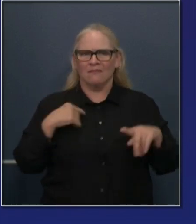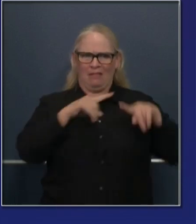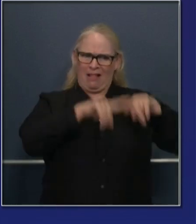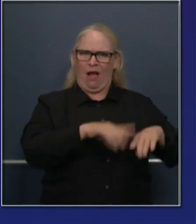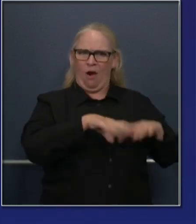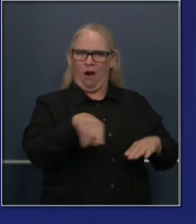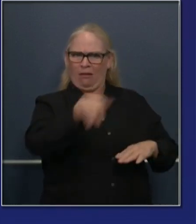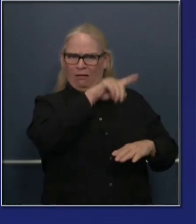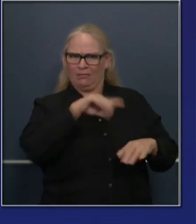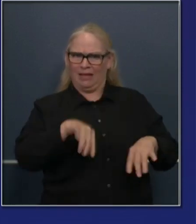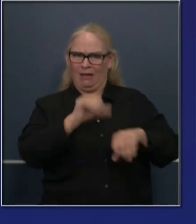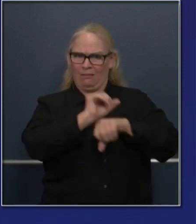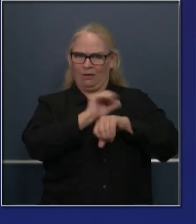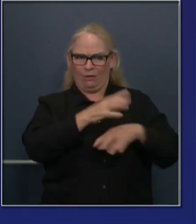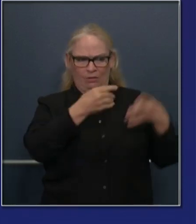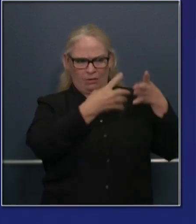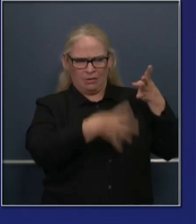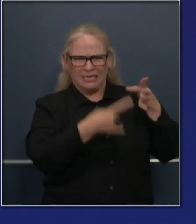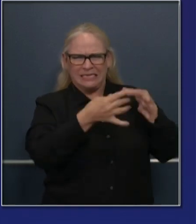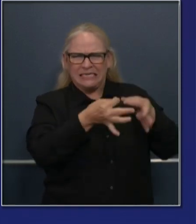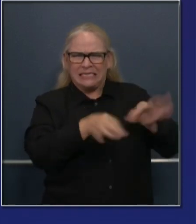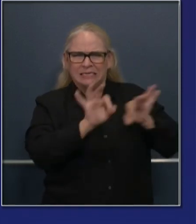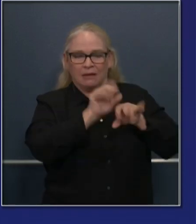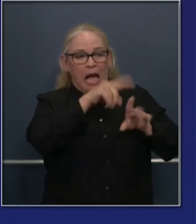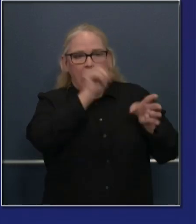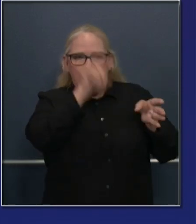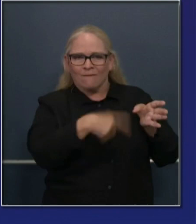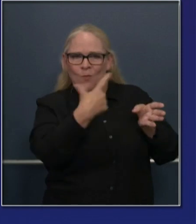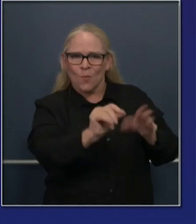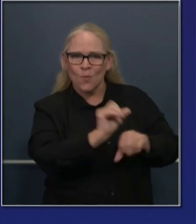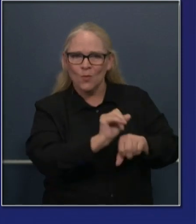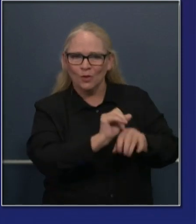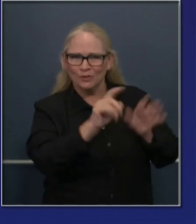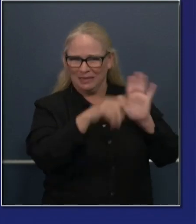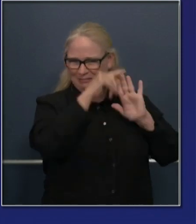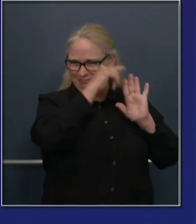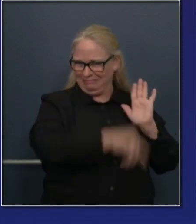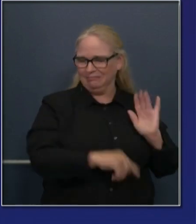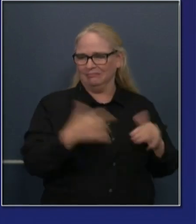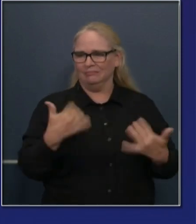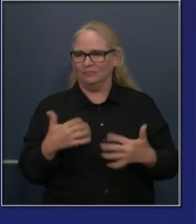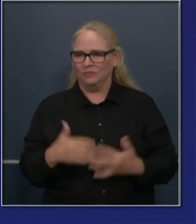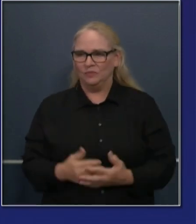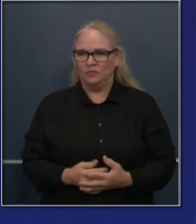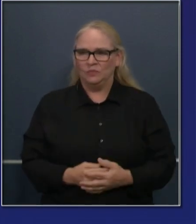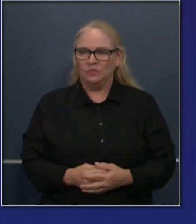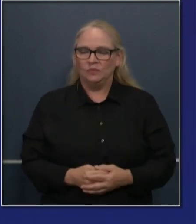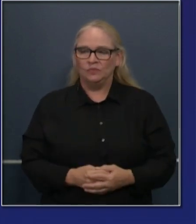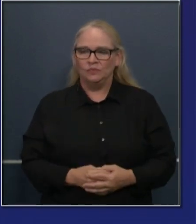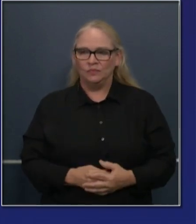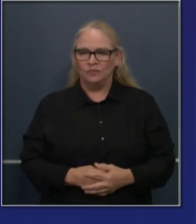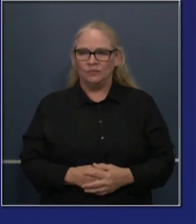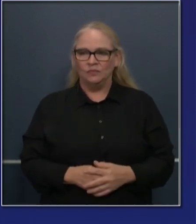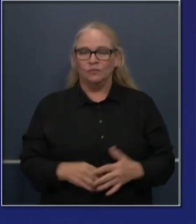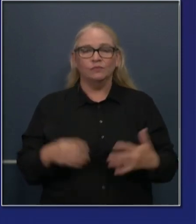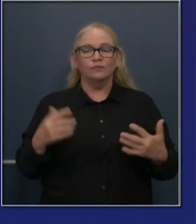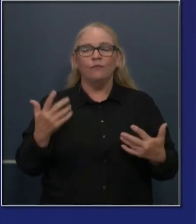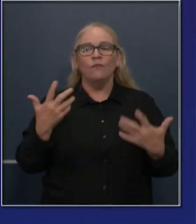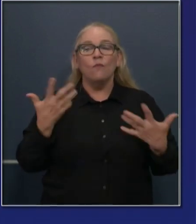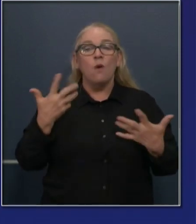essential workers. That's even with the stay-at-home order. What wasn't identified as, I think,